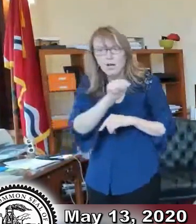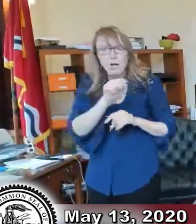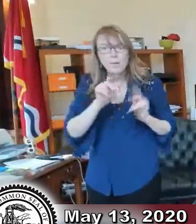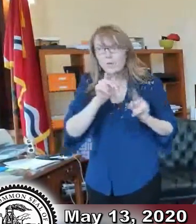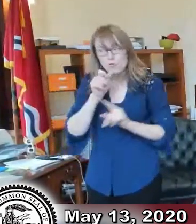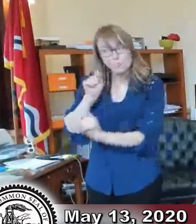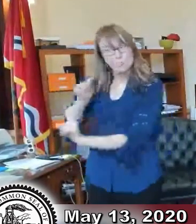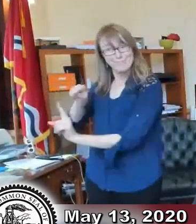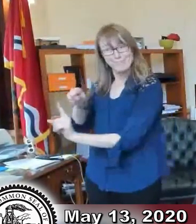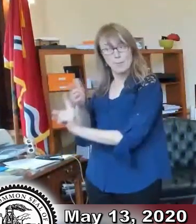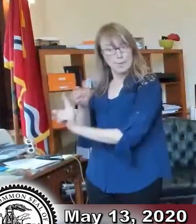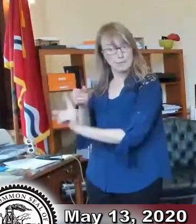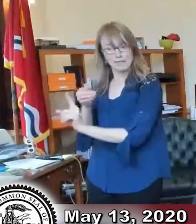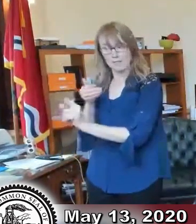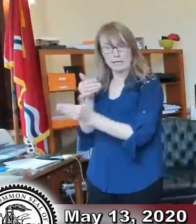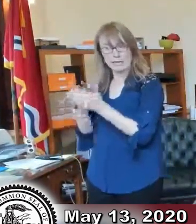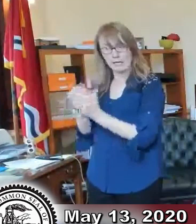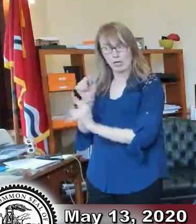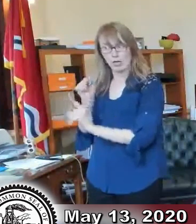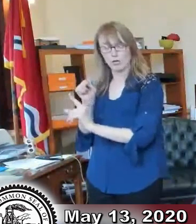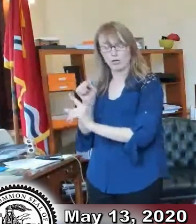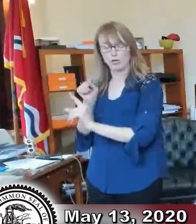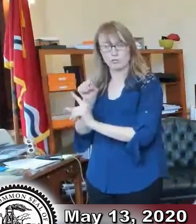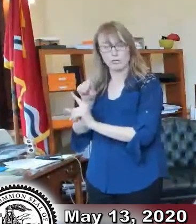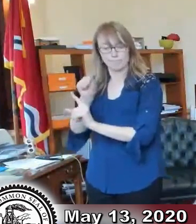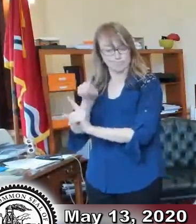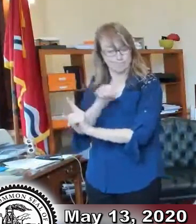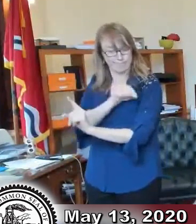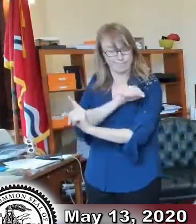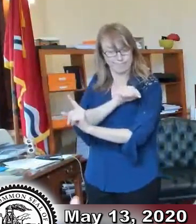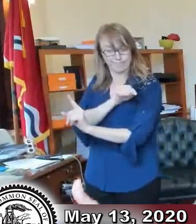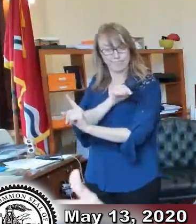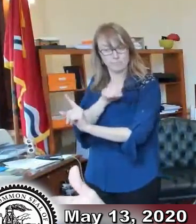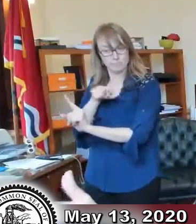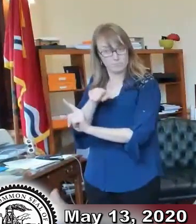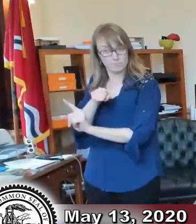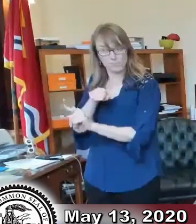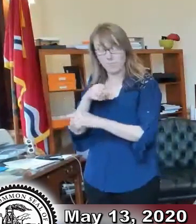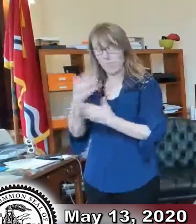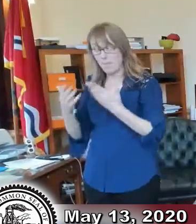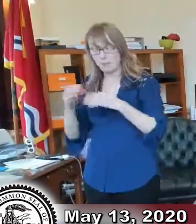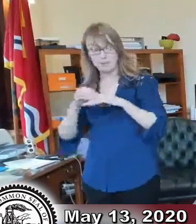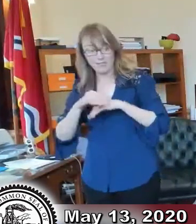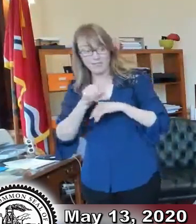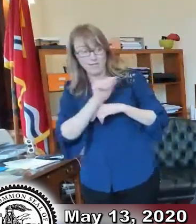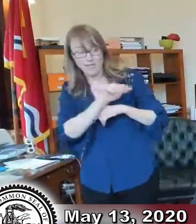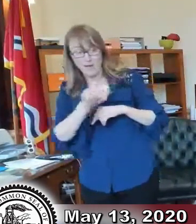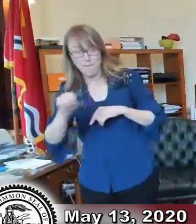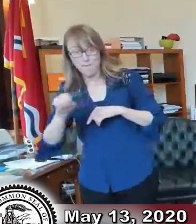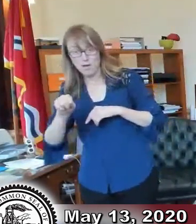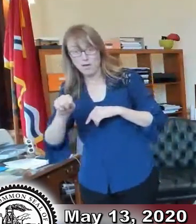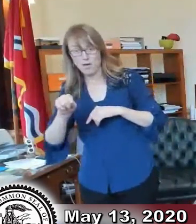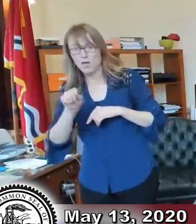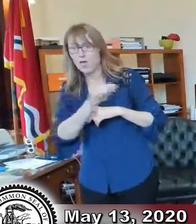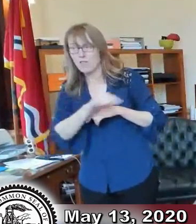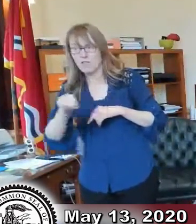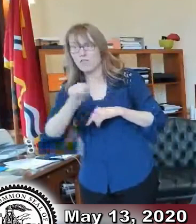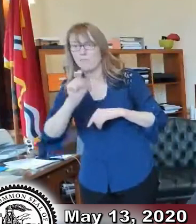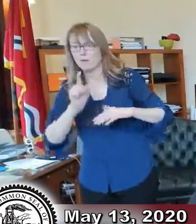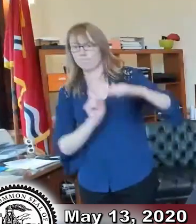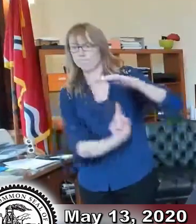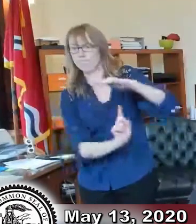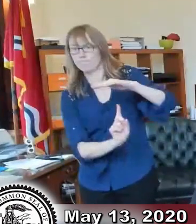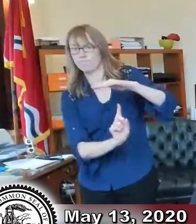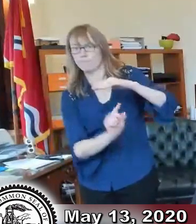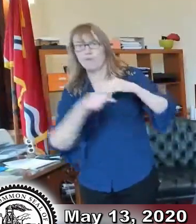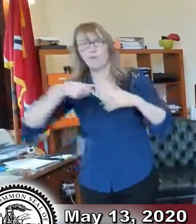6 feet for more than 10 minutes. Quarantine those folks to see whether or not they develop the COVID symptoms